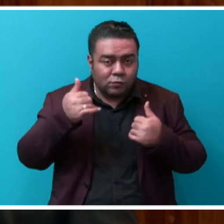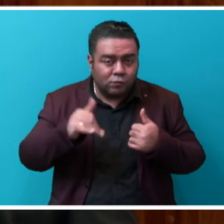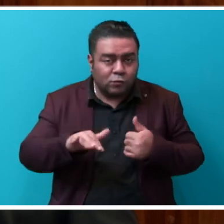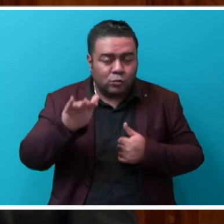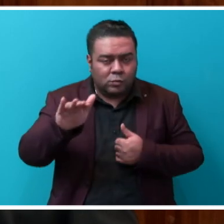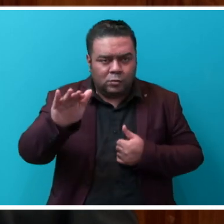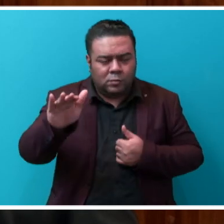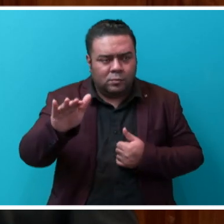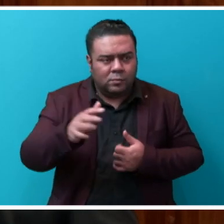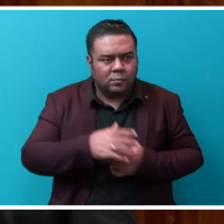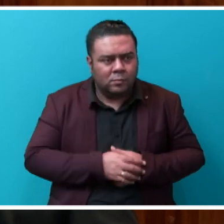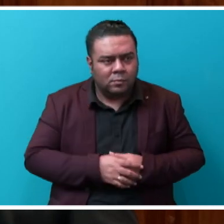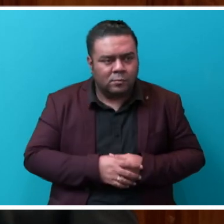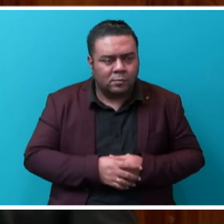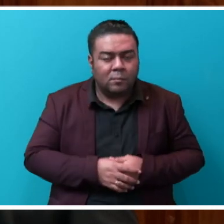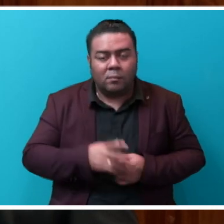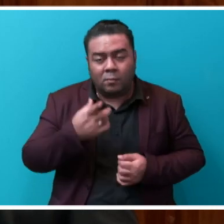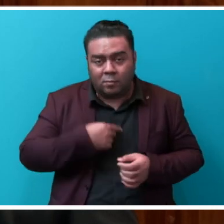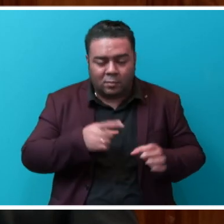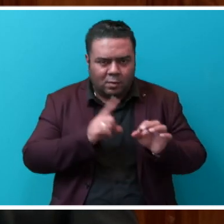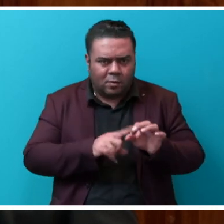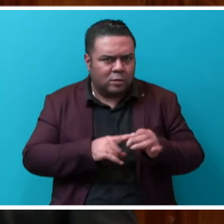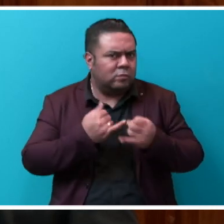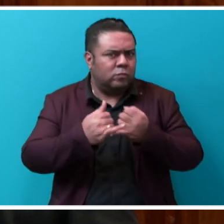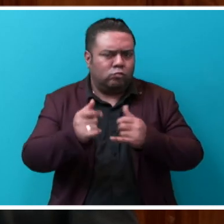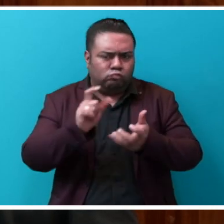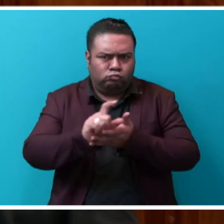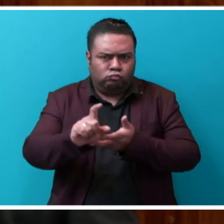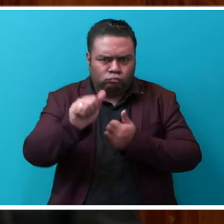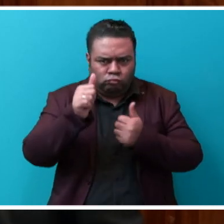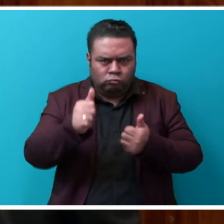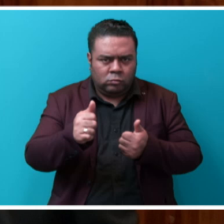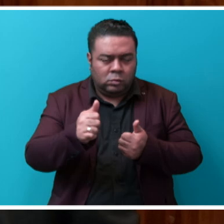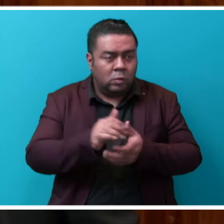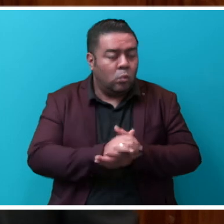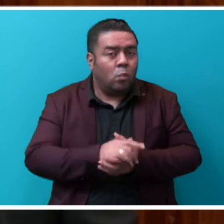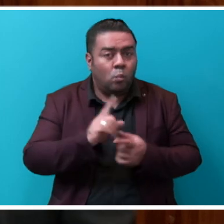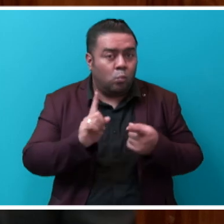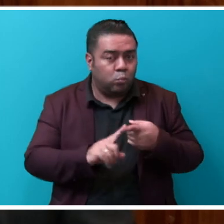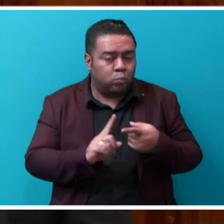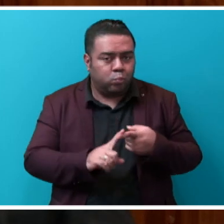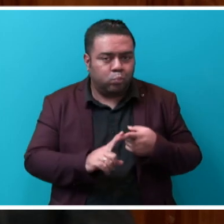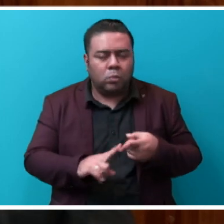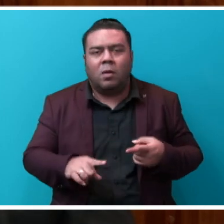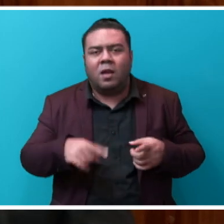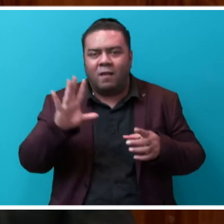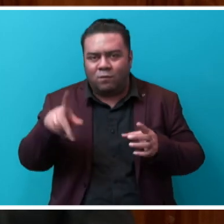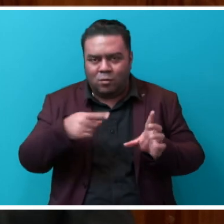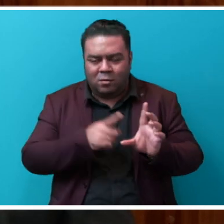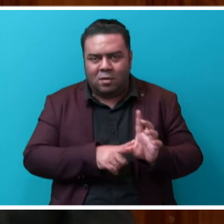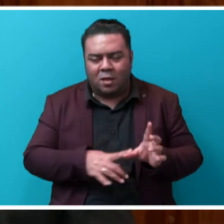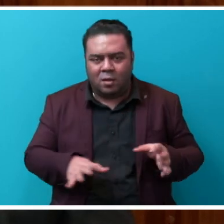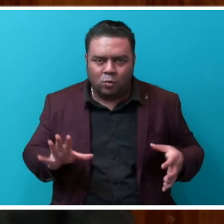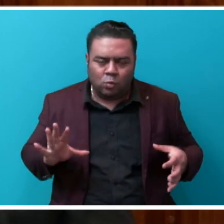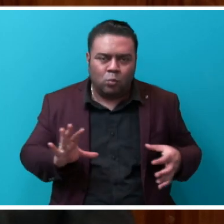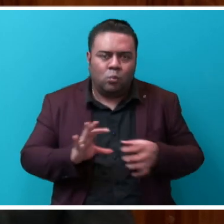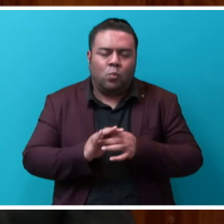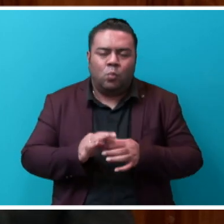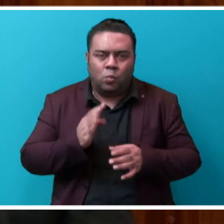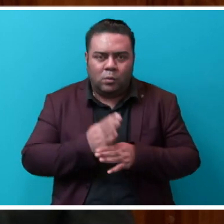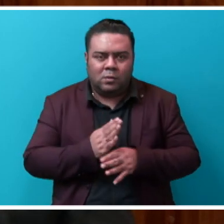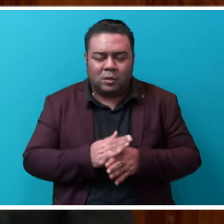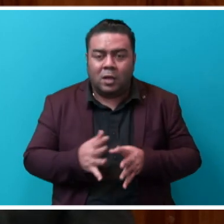Honorable Speaker, our goals are very clear. Number one, annual engagement. We plan to make the